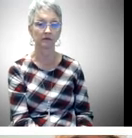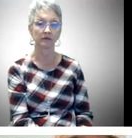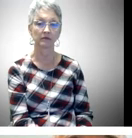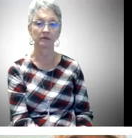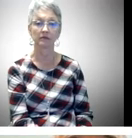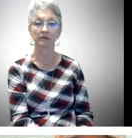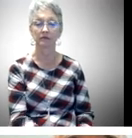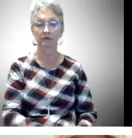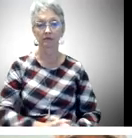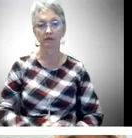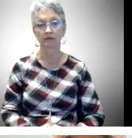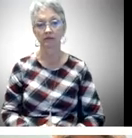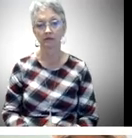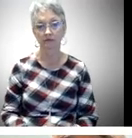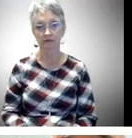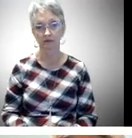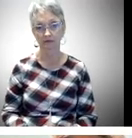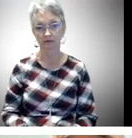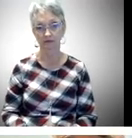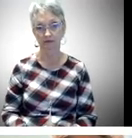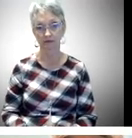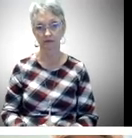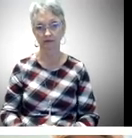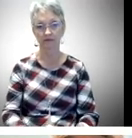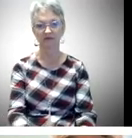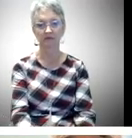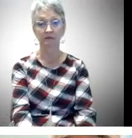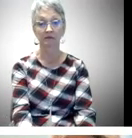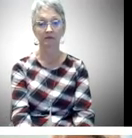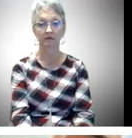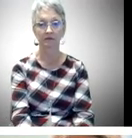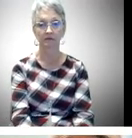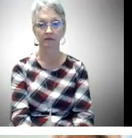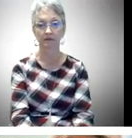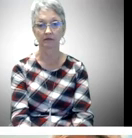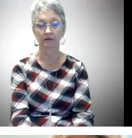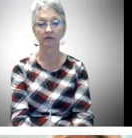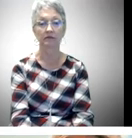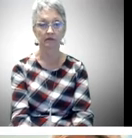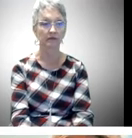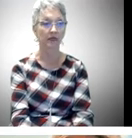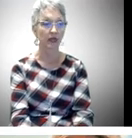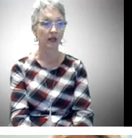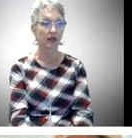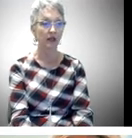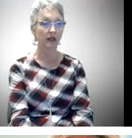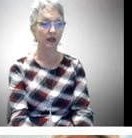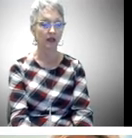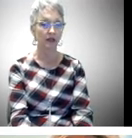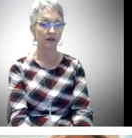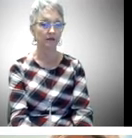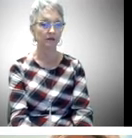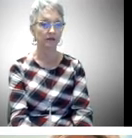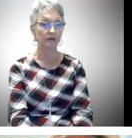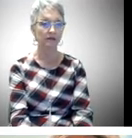think this person needs me as a guardian anymore, if there's an agreement of that, I would think that should be enough. But we're not there